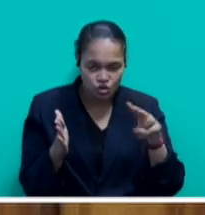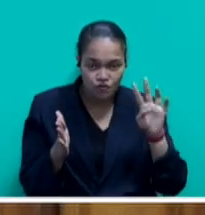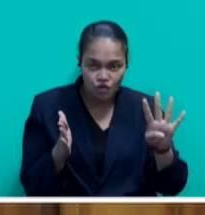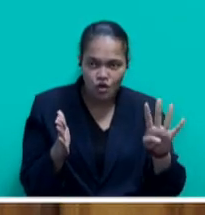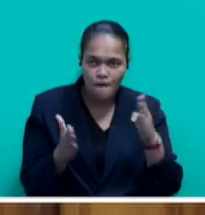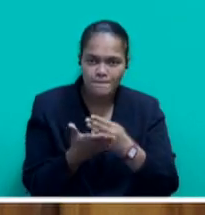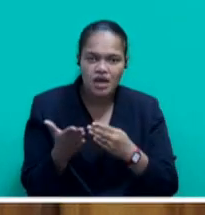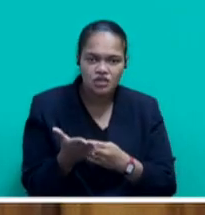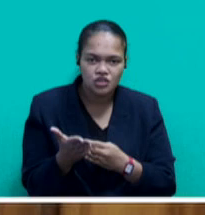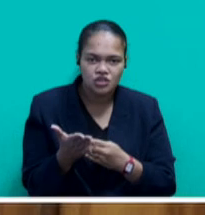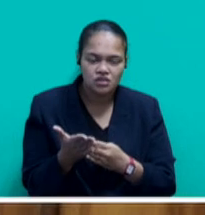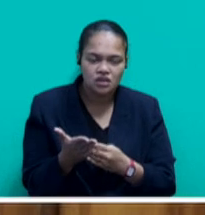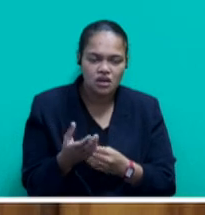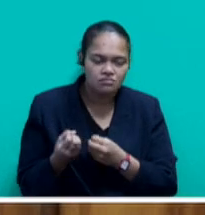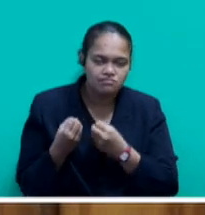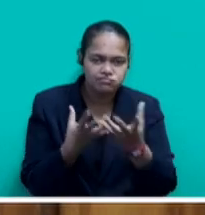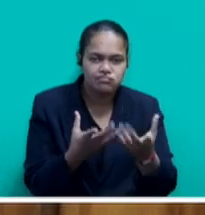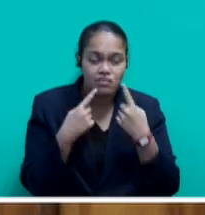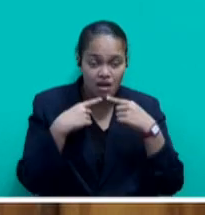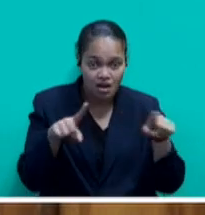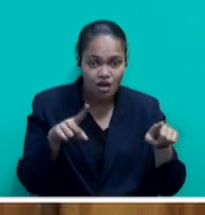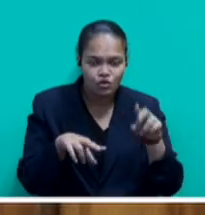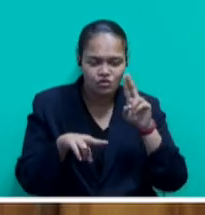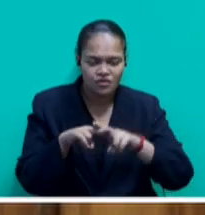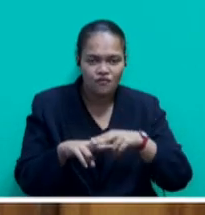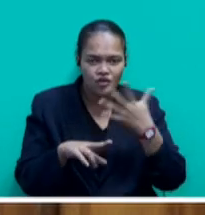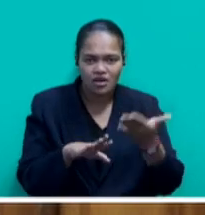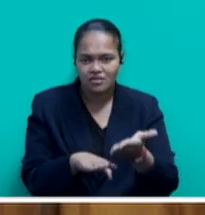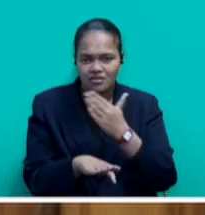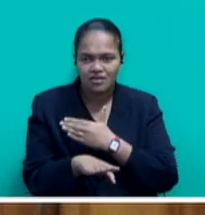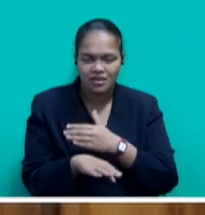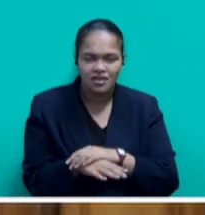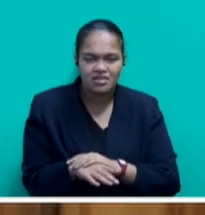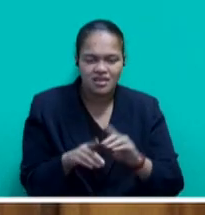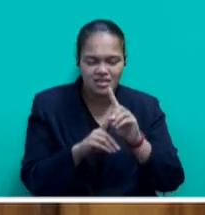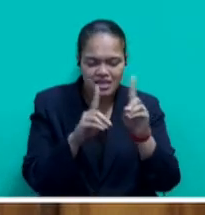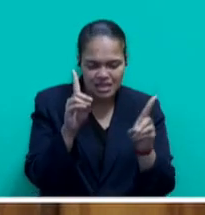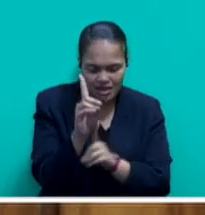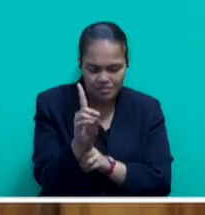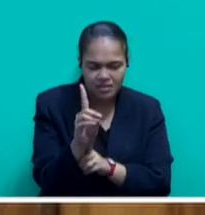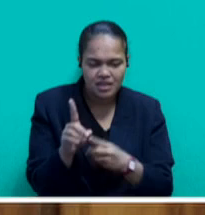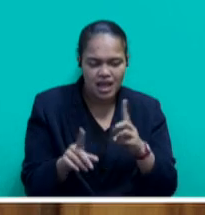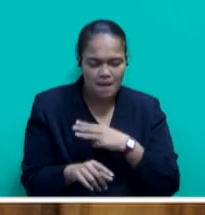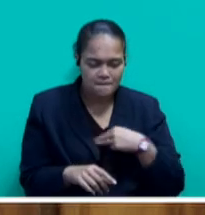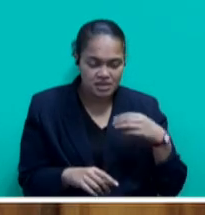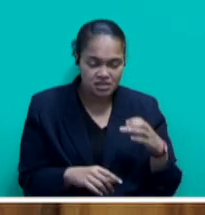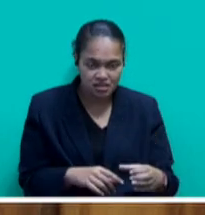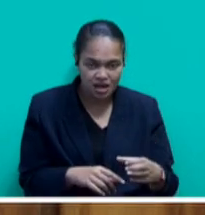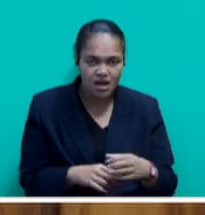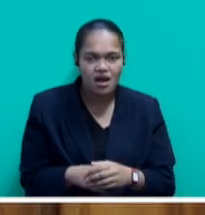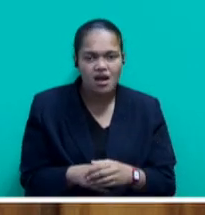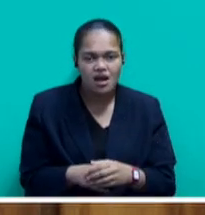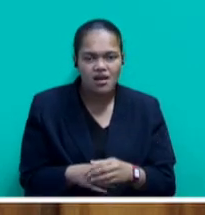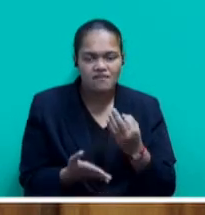on Friday, June 30th by the Honourable Deputy Prime Minister and Minister for Finance, Professor Diman